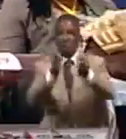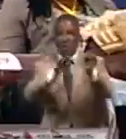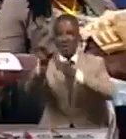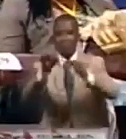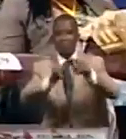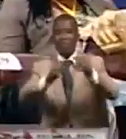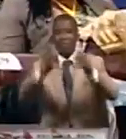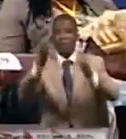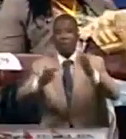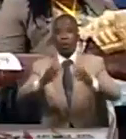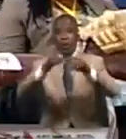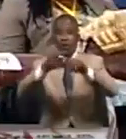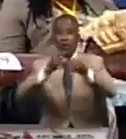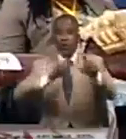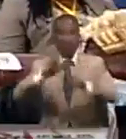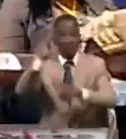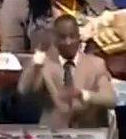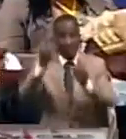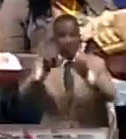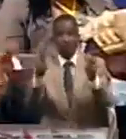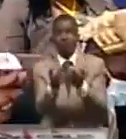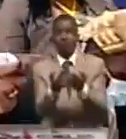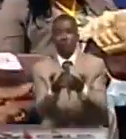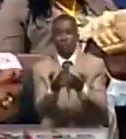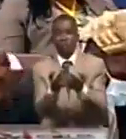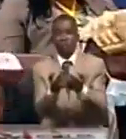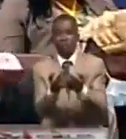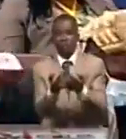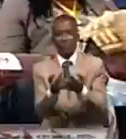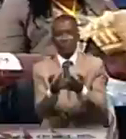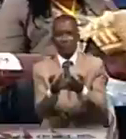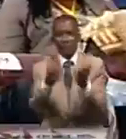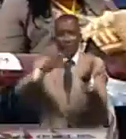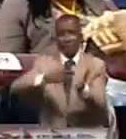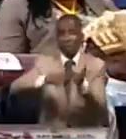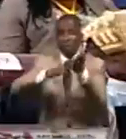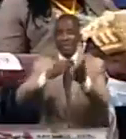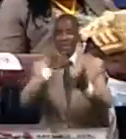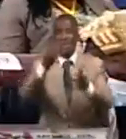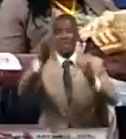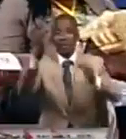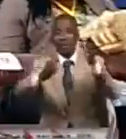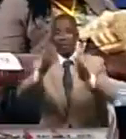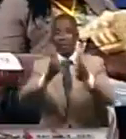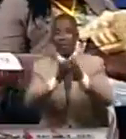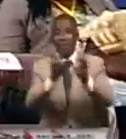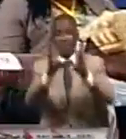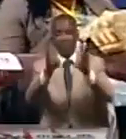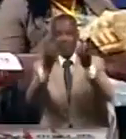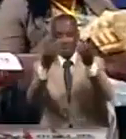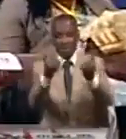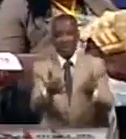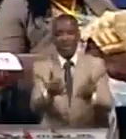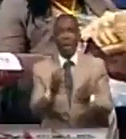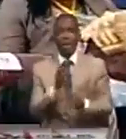parties. And respectfully, the representation that was made to the court at that stage is that